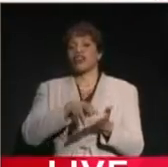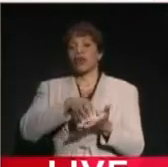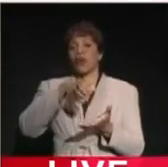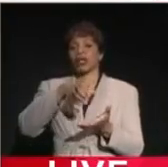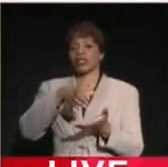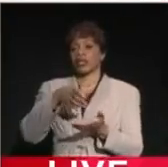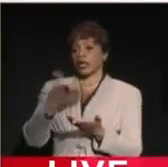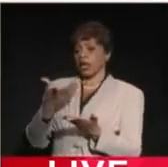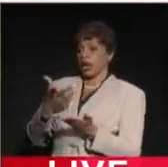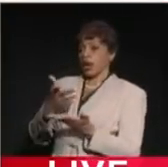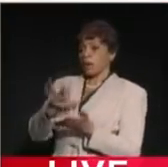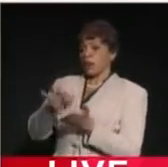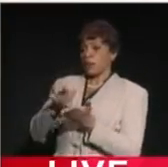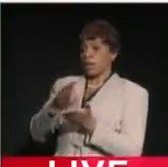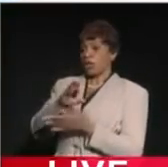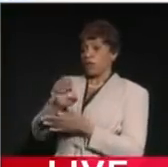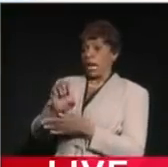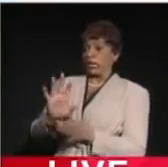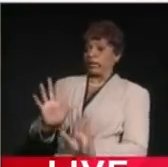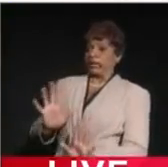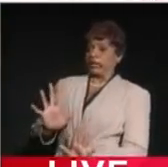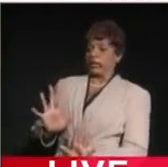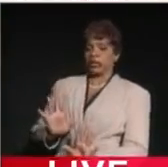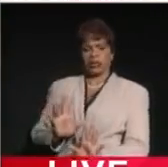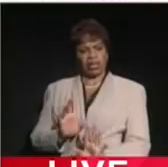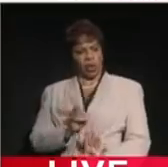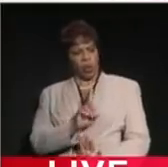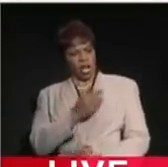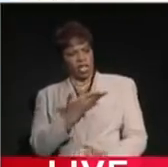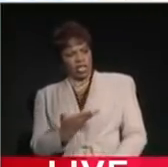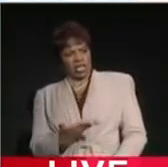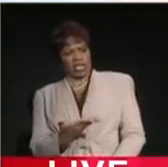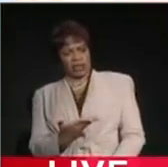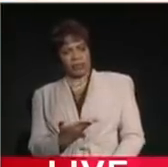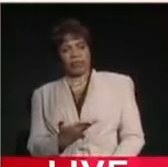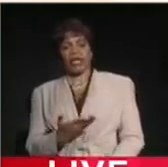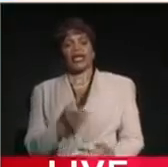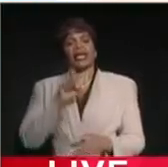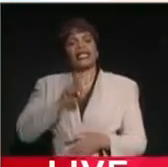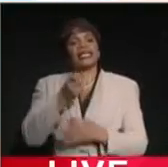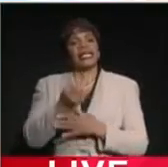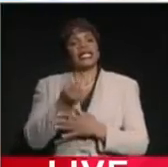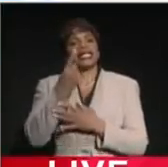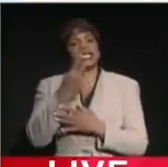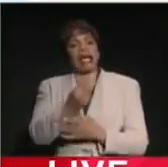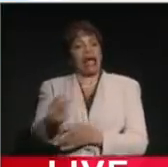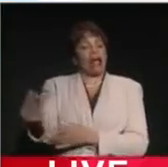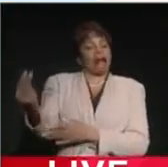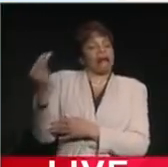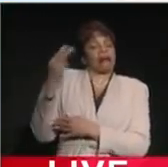class. I'd like to know, where have you been? Well, I think, first of all, what you have to understand is I went back when he said